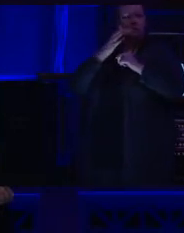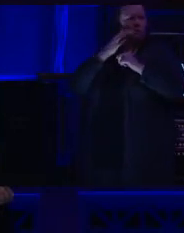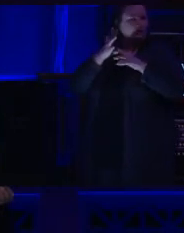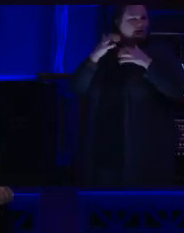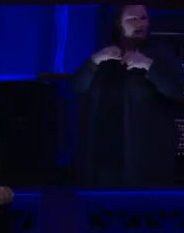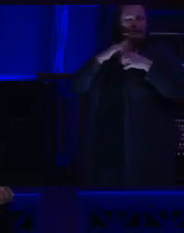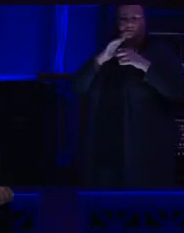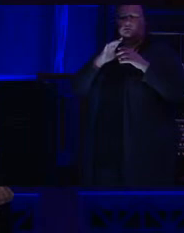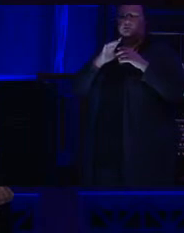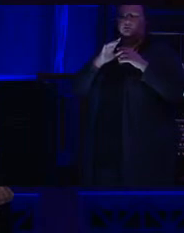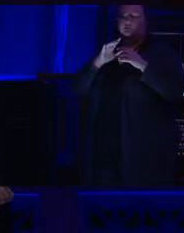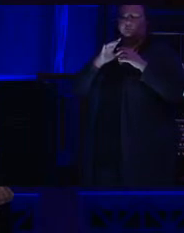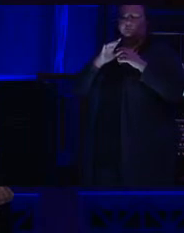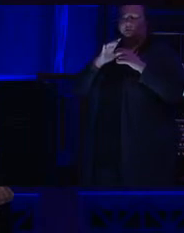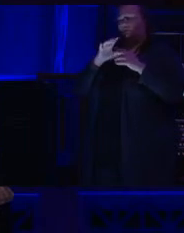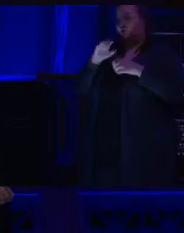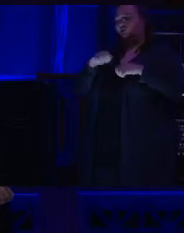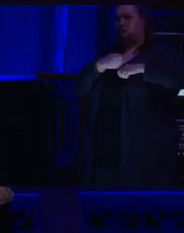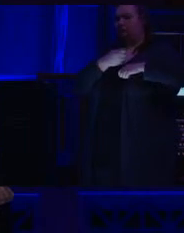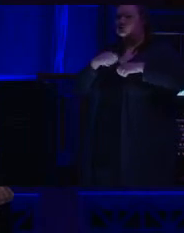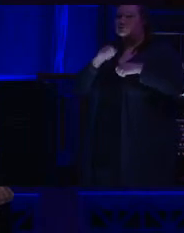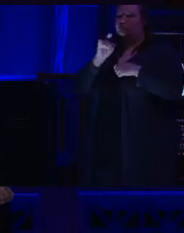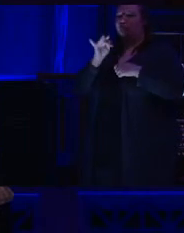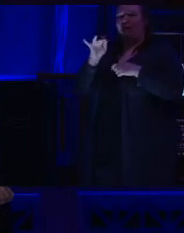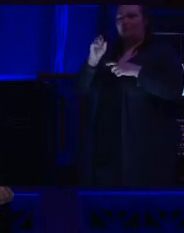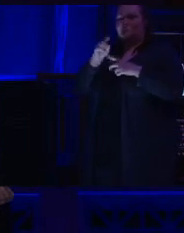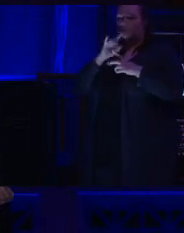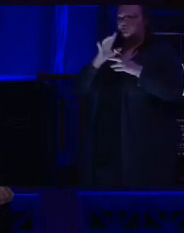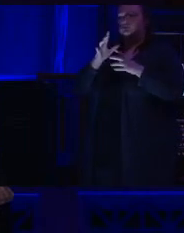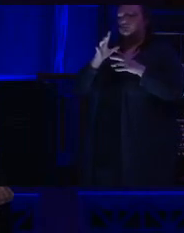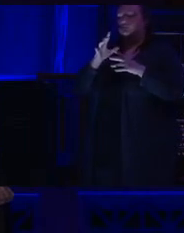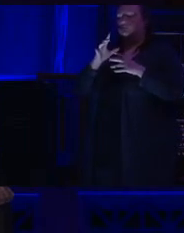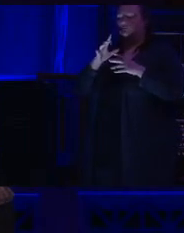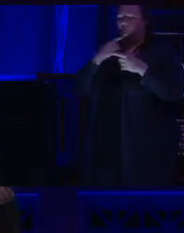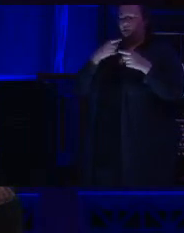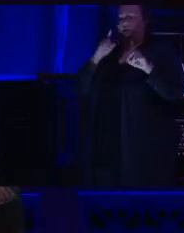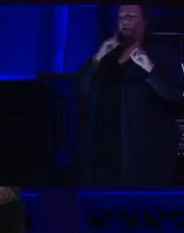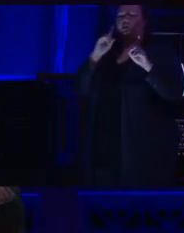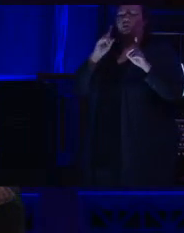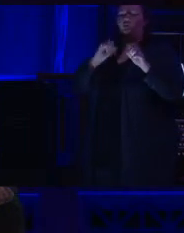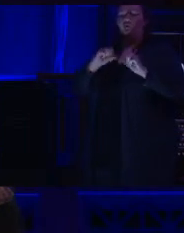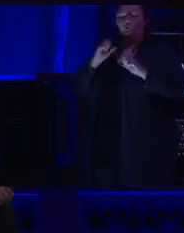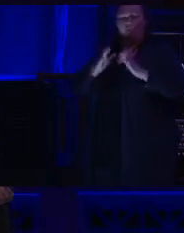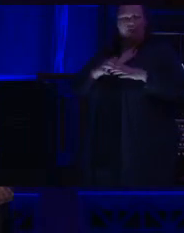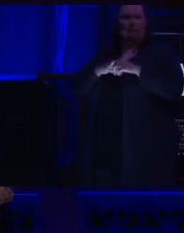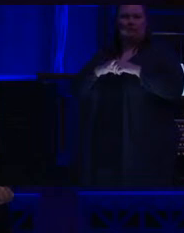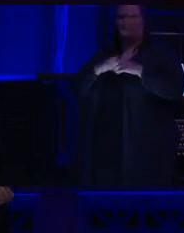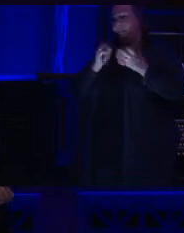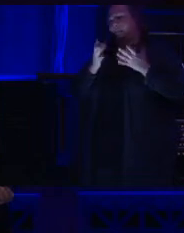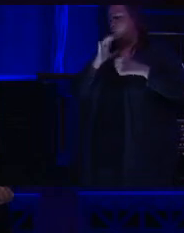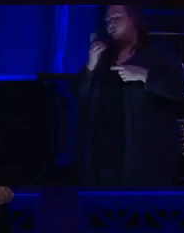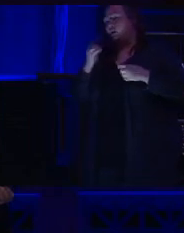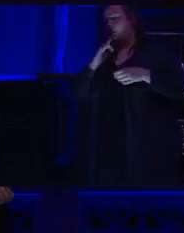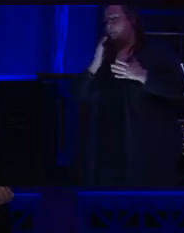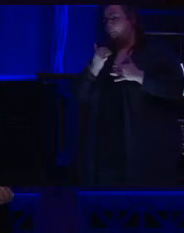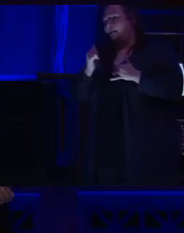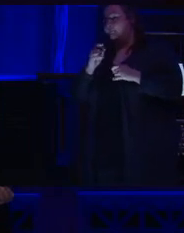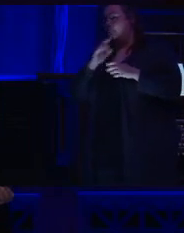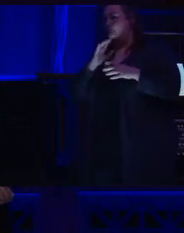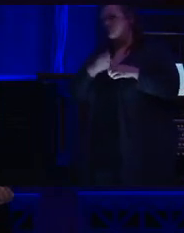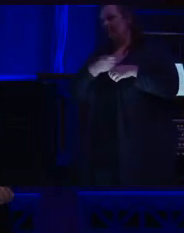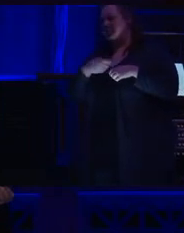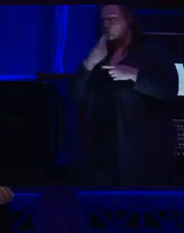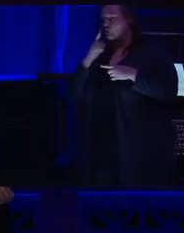talented cellist, an accomplished performer? Well, you should get him here to play for you. He joined